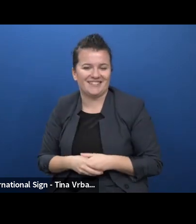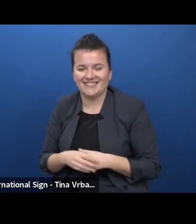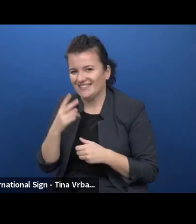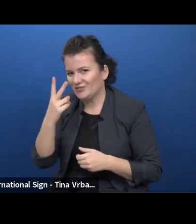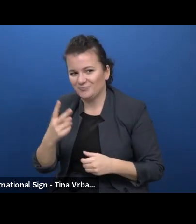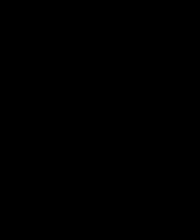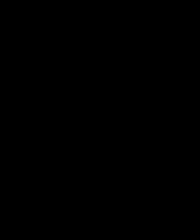Thanks for commenting. Thank you.